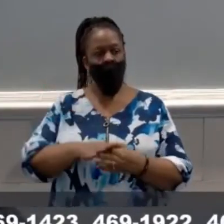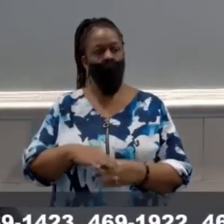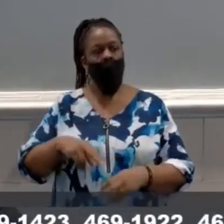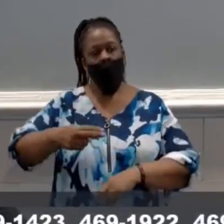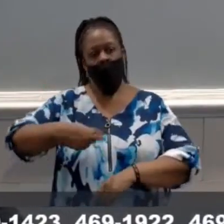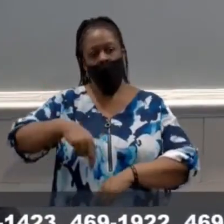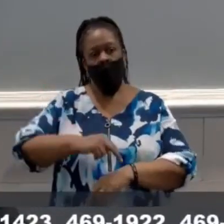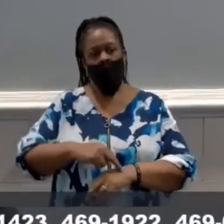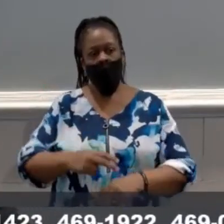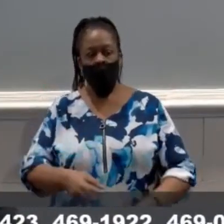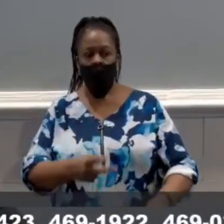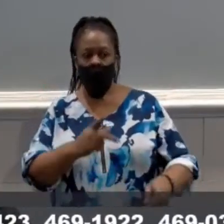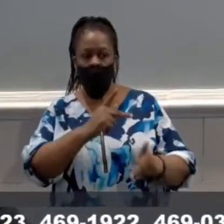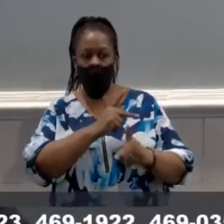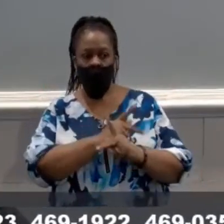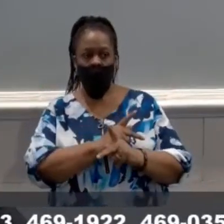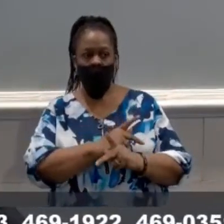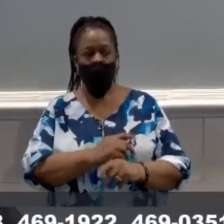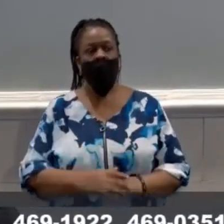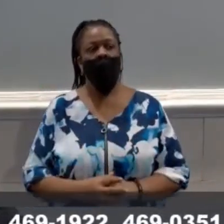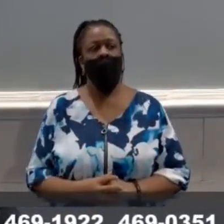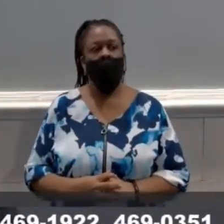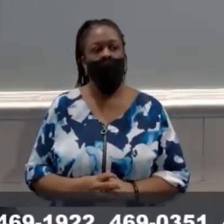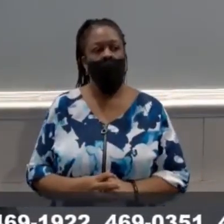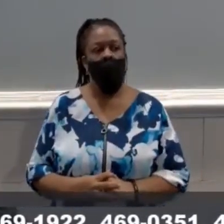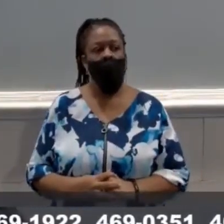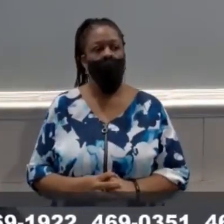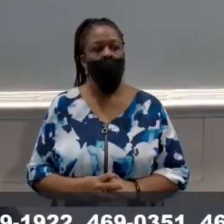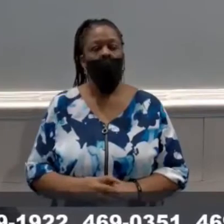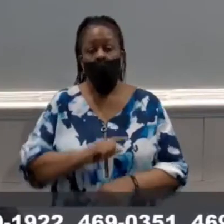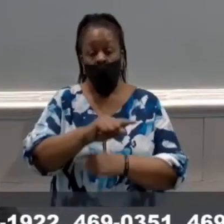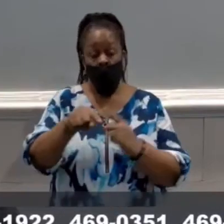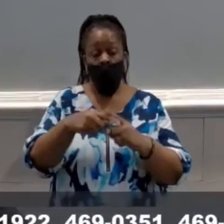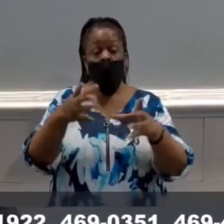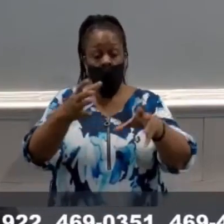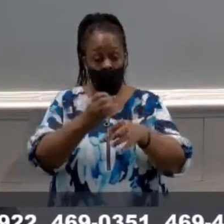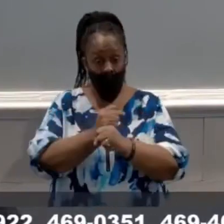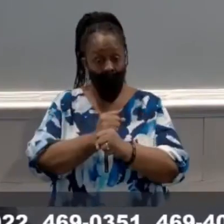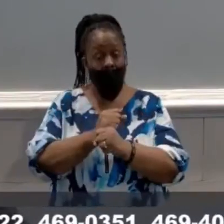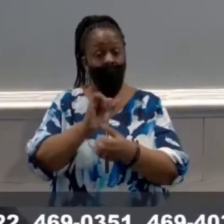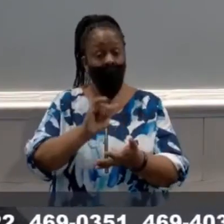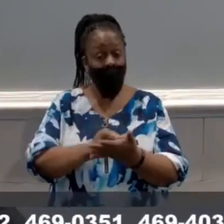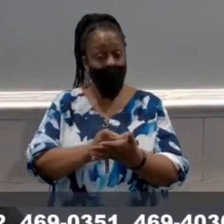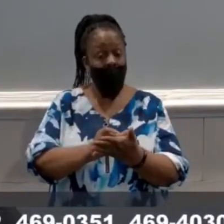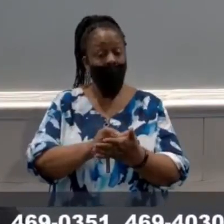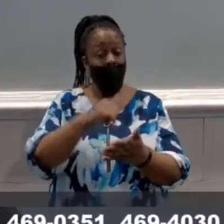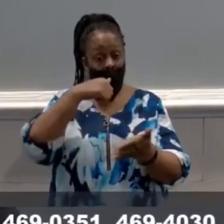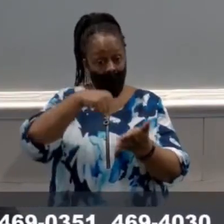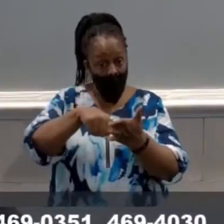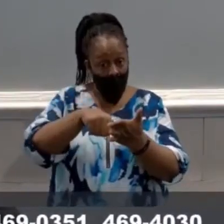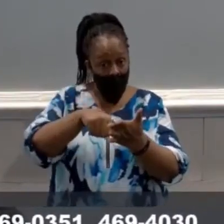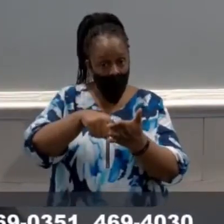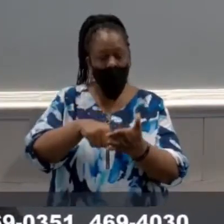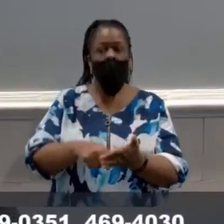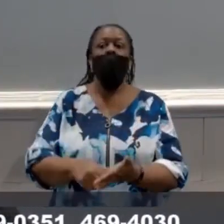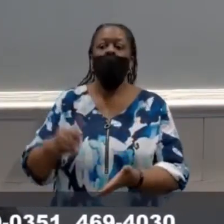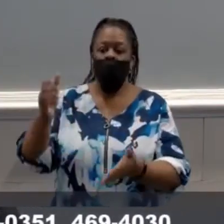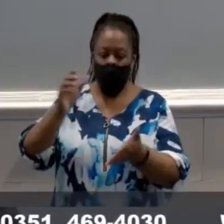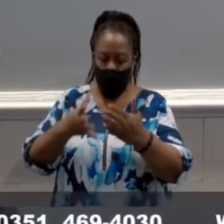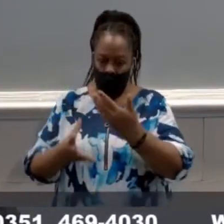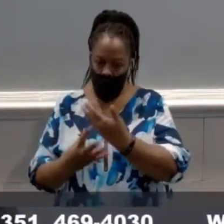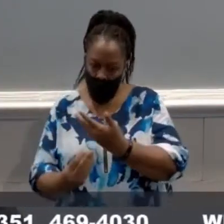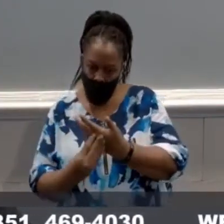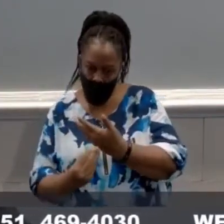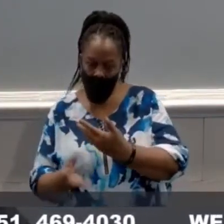you get that approval letter, then you can now print that and bring it when you're coming to the Federation of